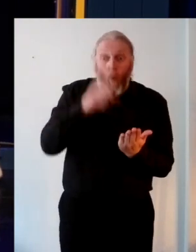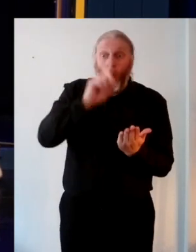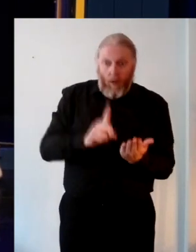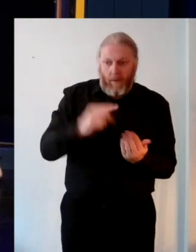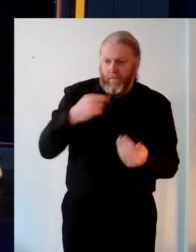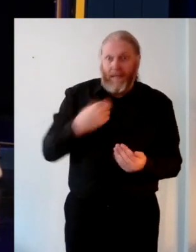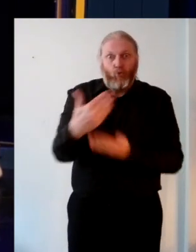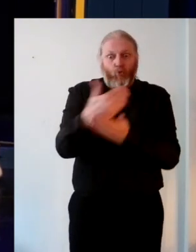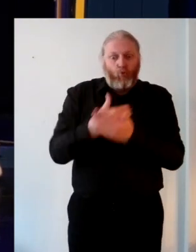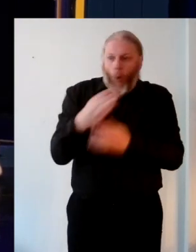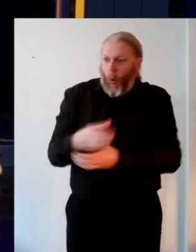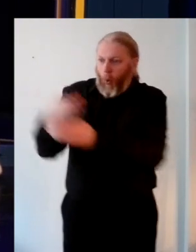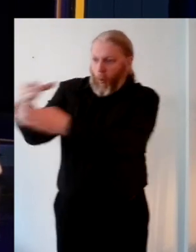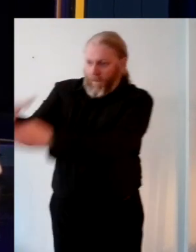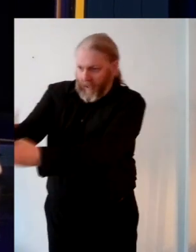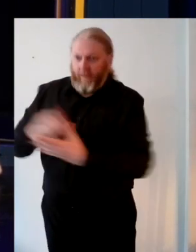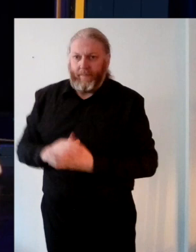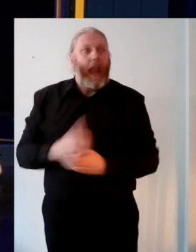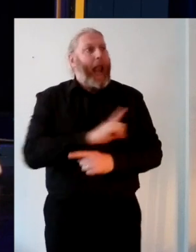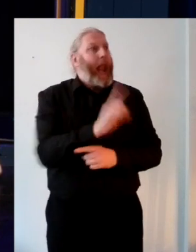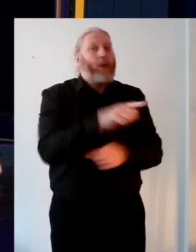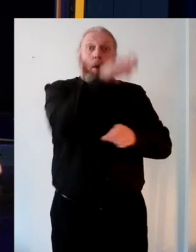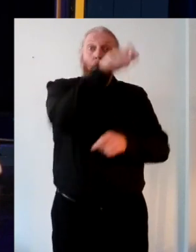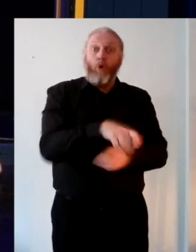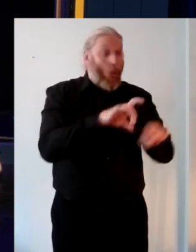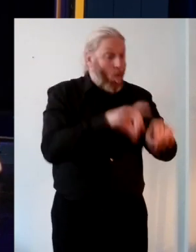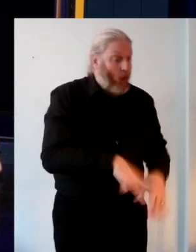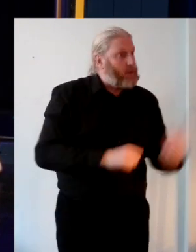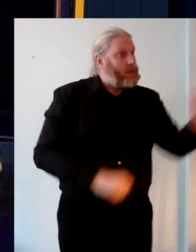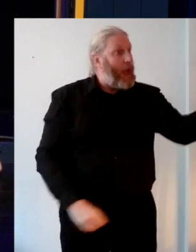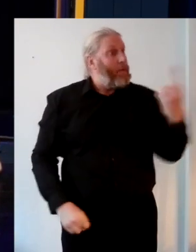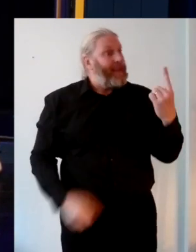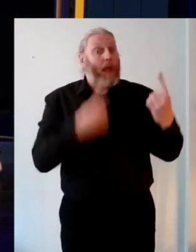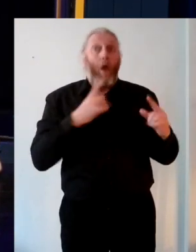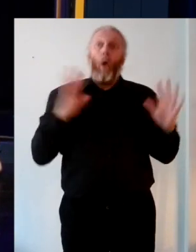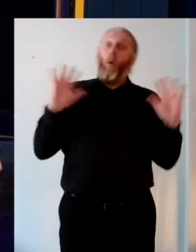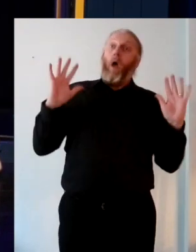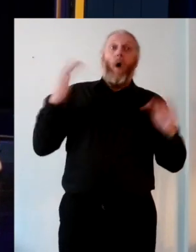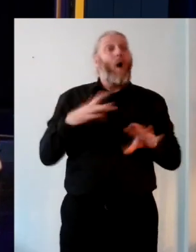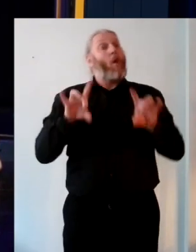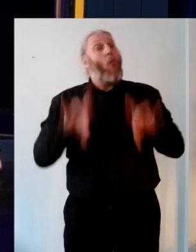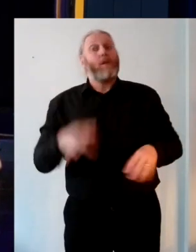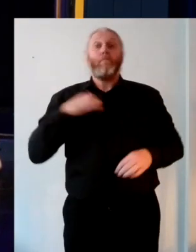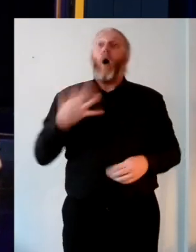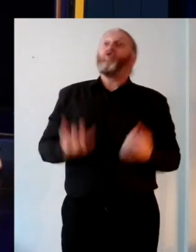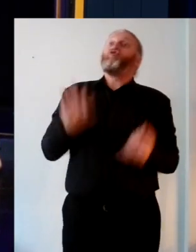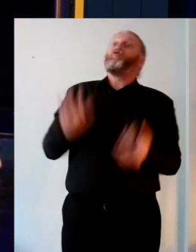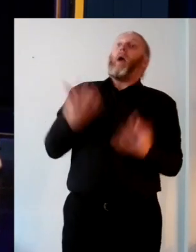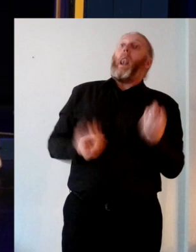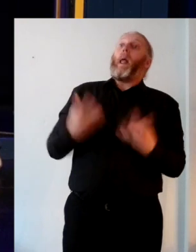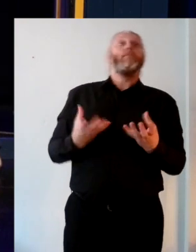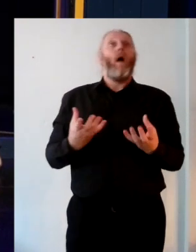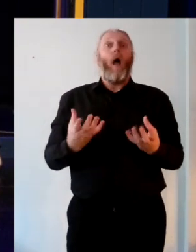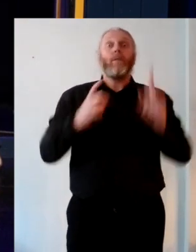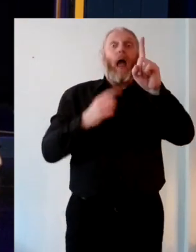it over in a special place. And then someone turns up, they've lost something, they go, oh no, I've lost my juggling ball.